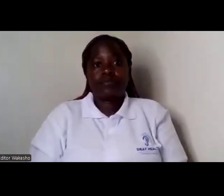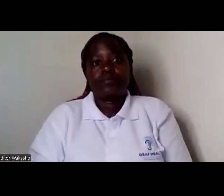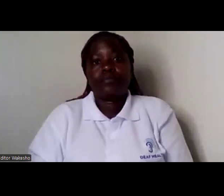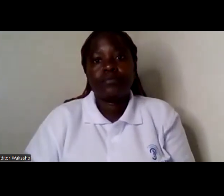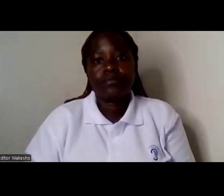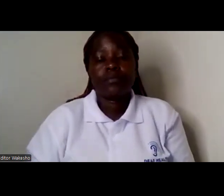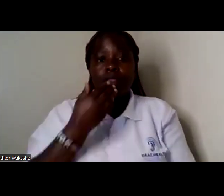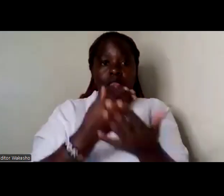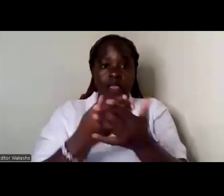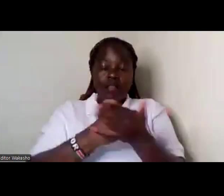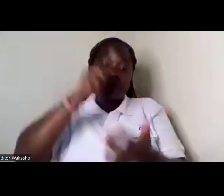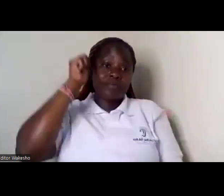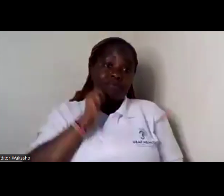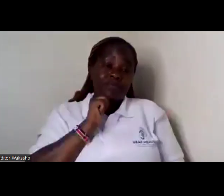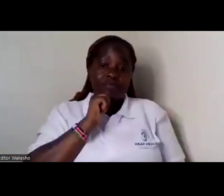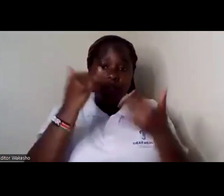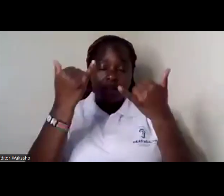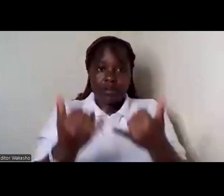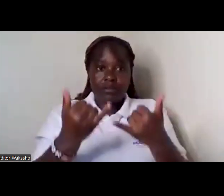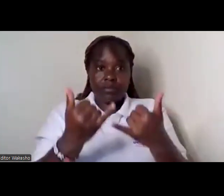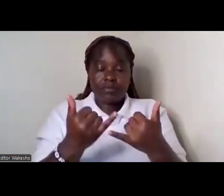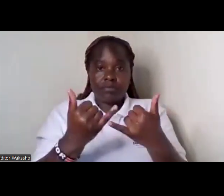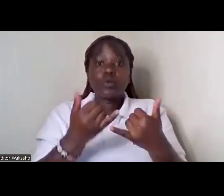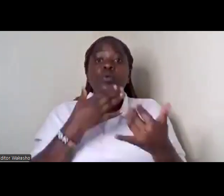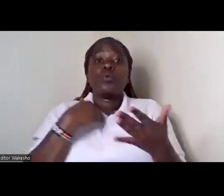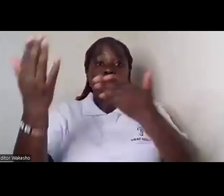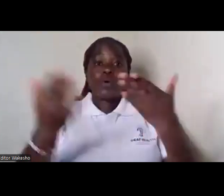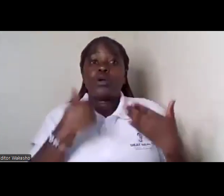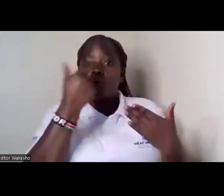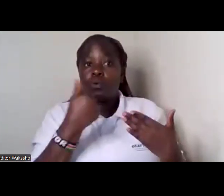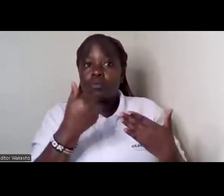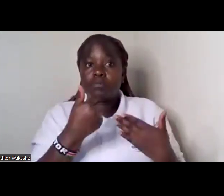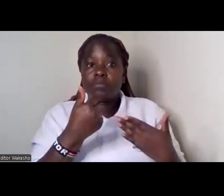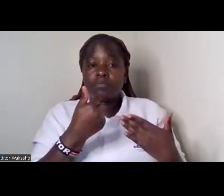Thank you, Teacher Sese. So at this moment, I want to invite either one of